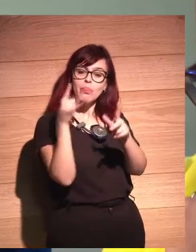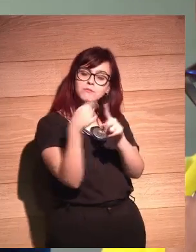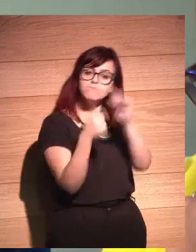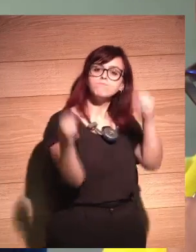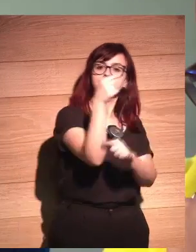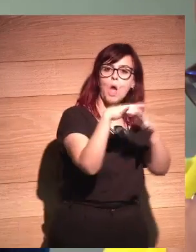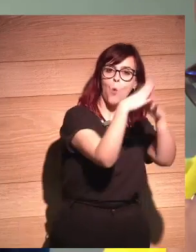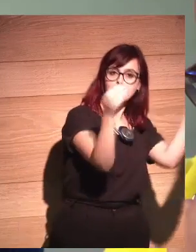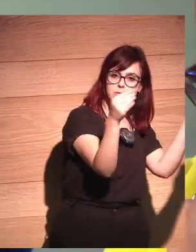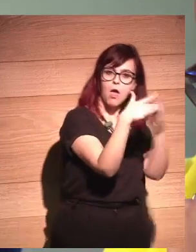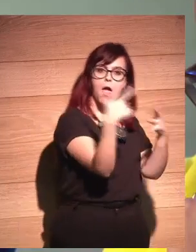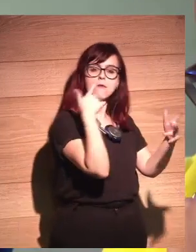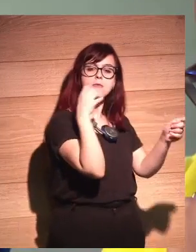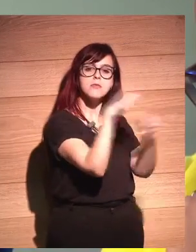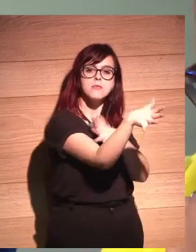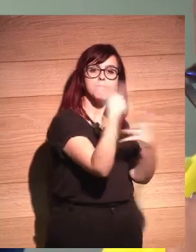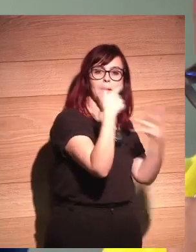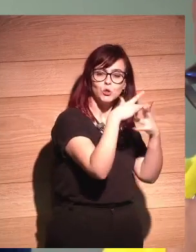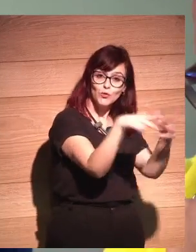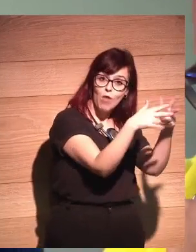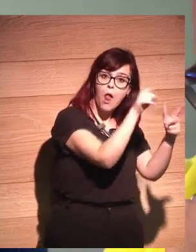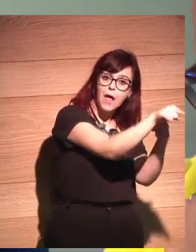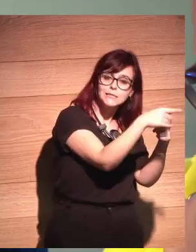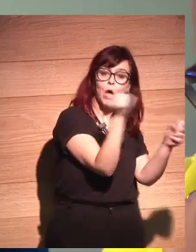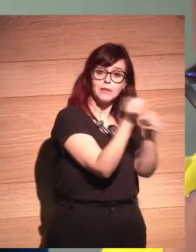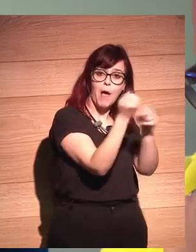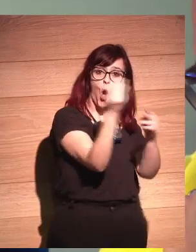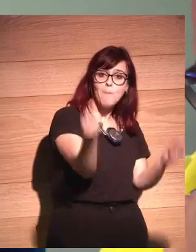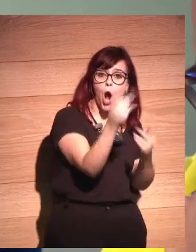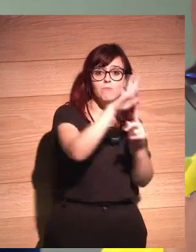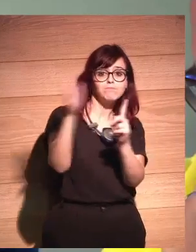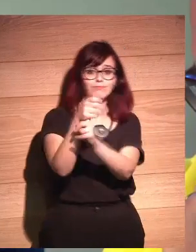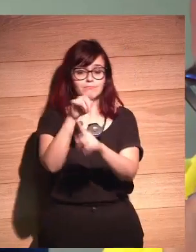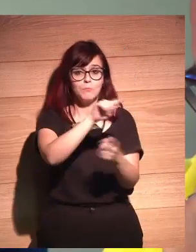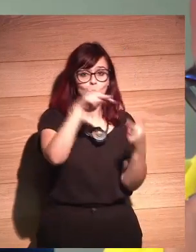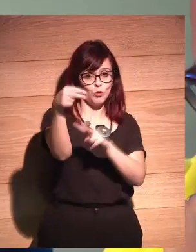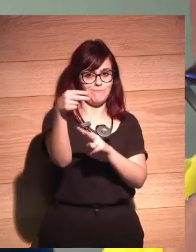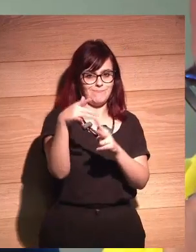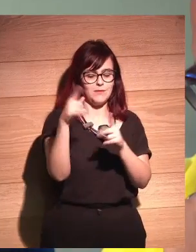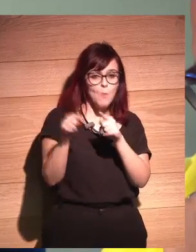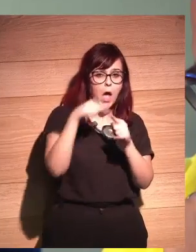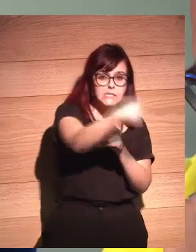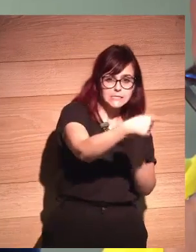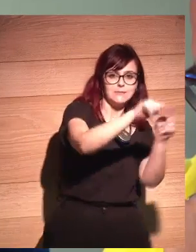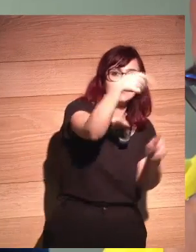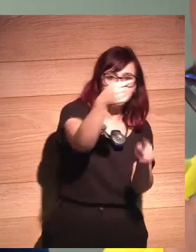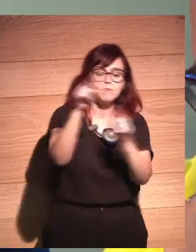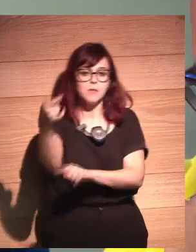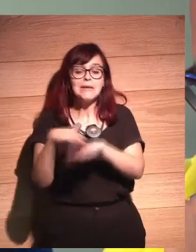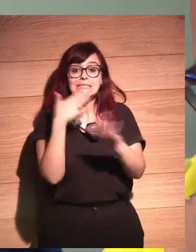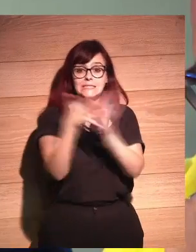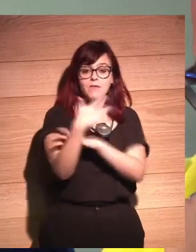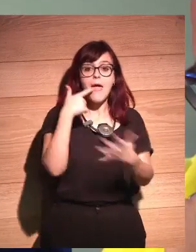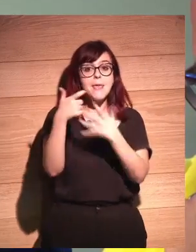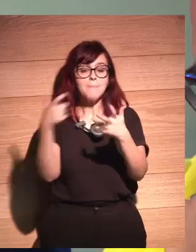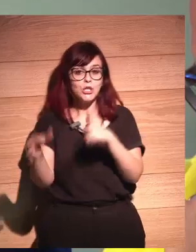to access a better university, or somebody out of a university is able to have a better job thanks to a social impact, for